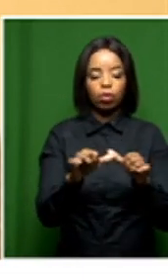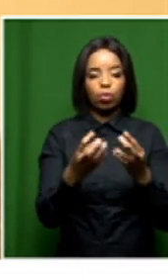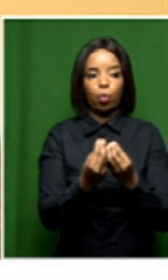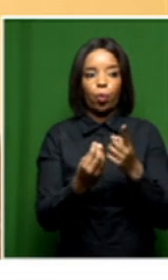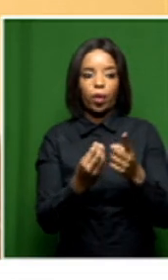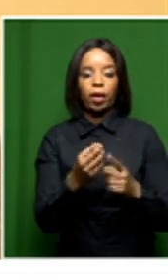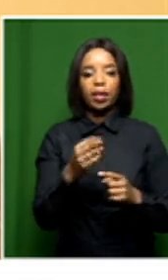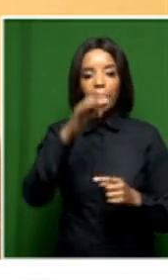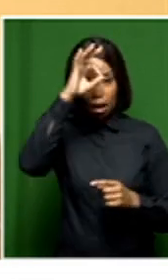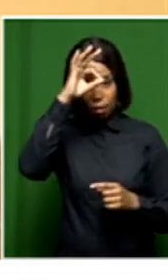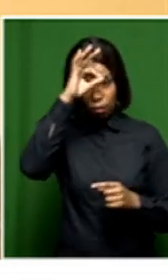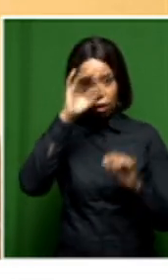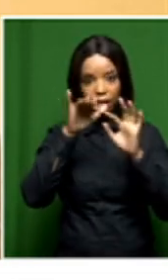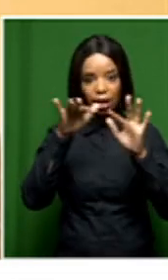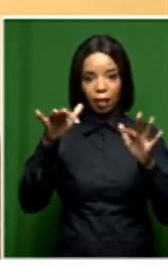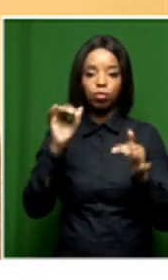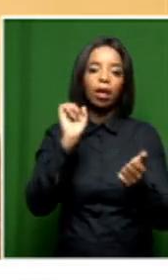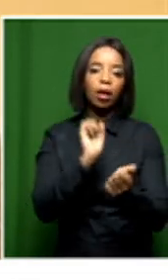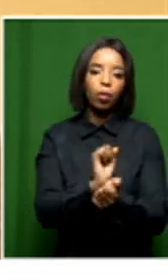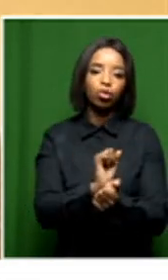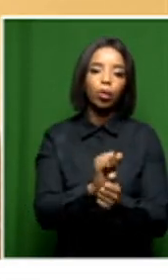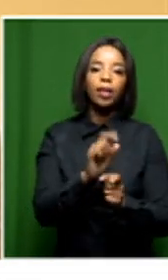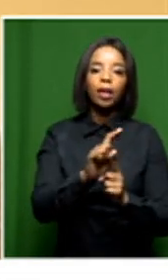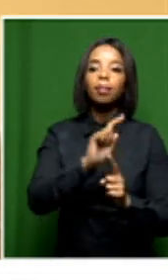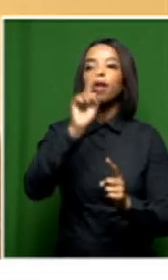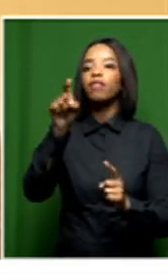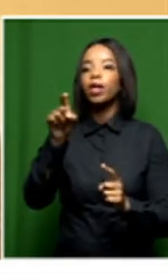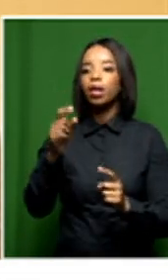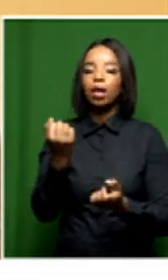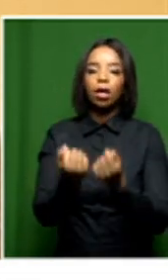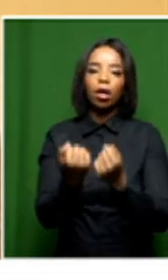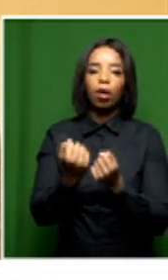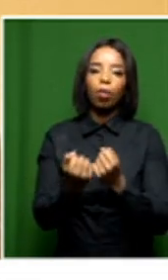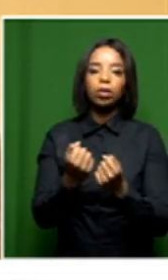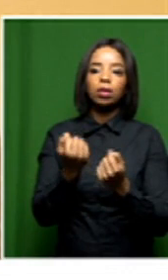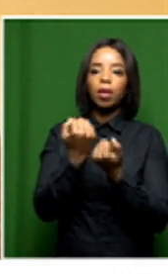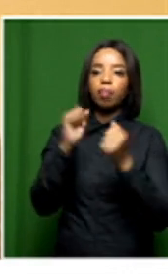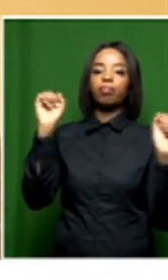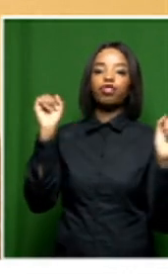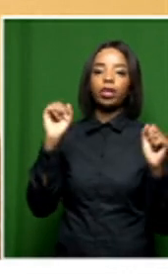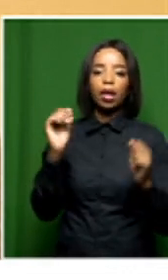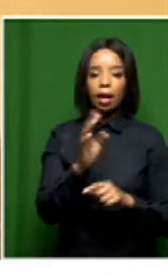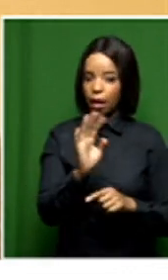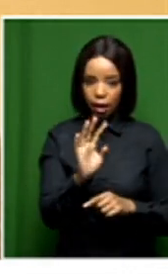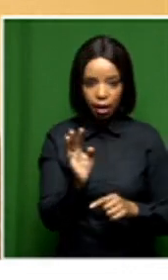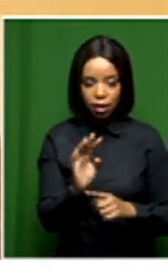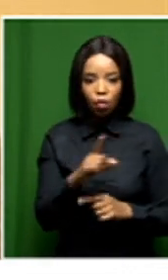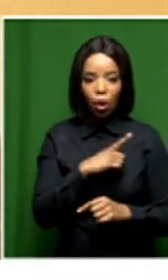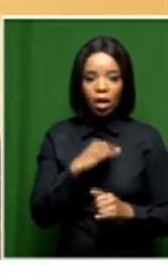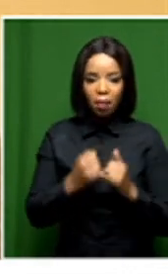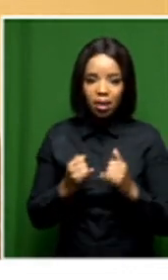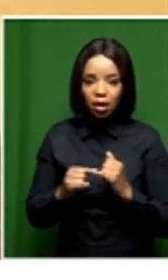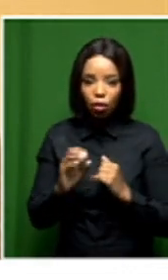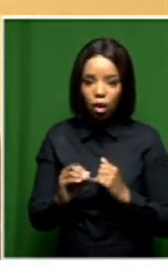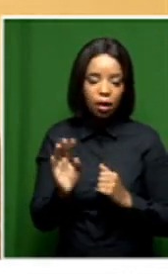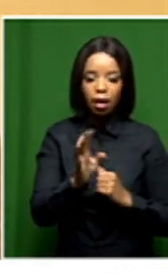get arrested. And on the other side, when they go to court, they go scot-free because of loopholes. We want to make sure that each and every step is followed